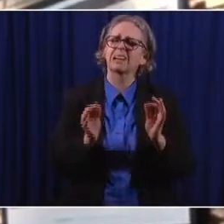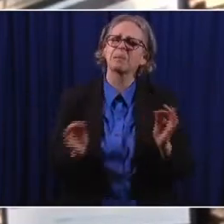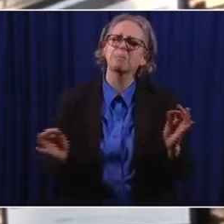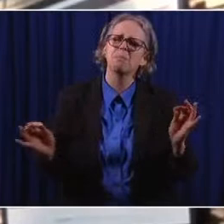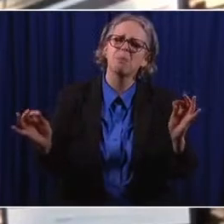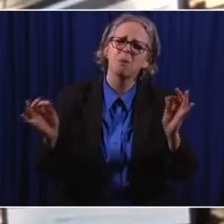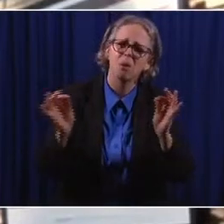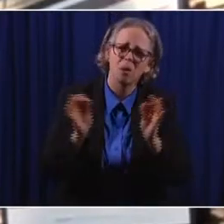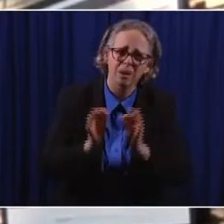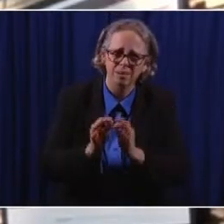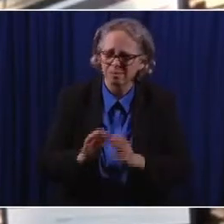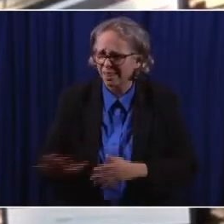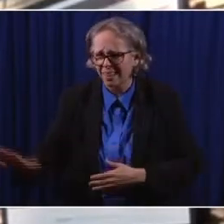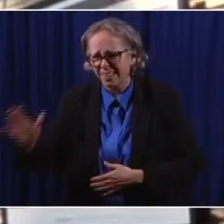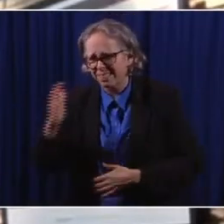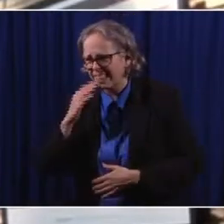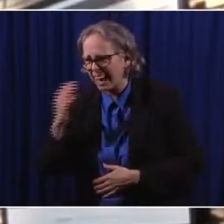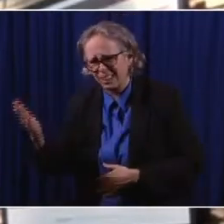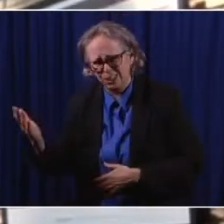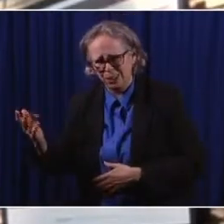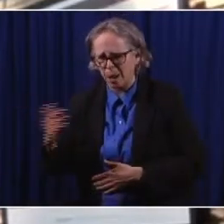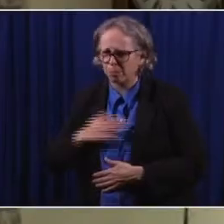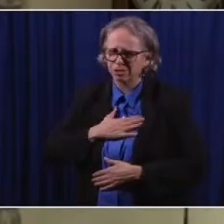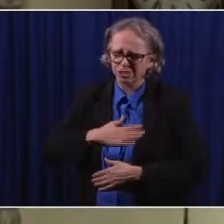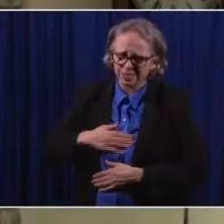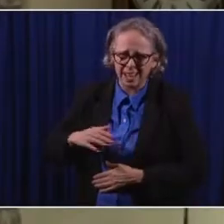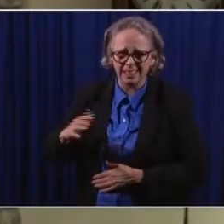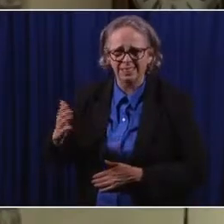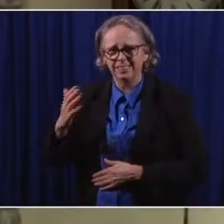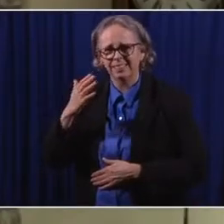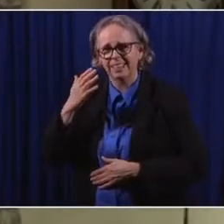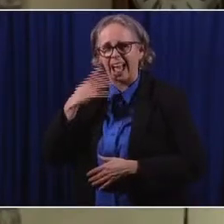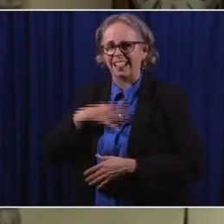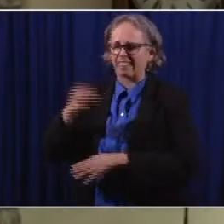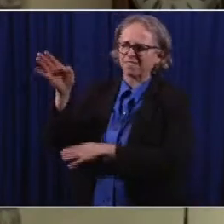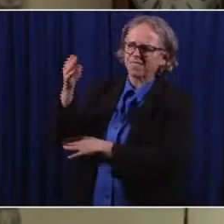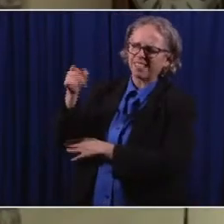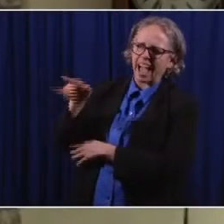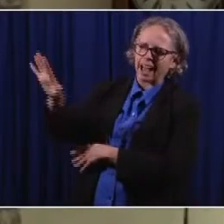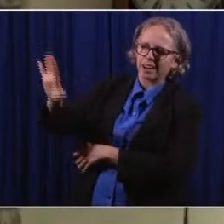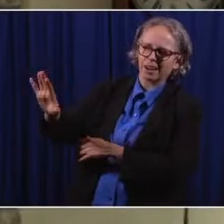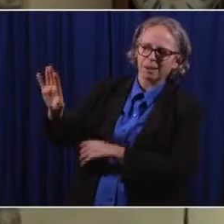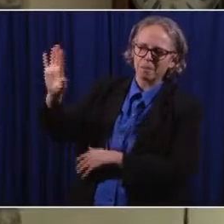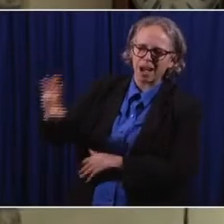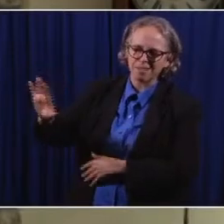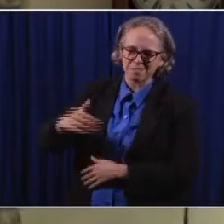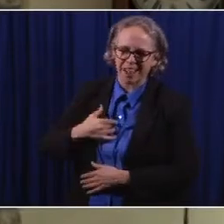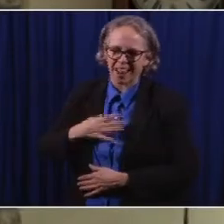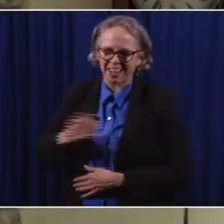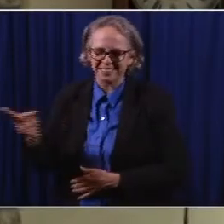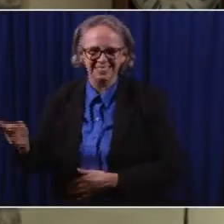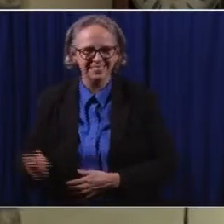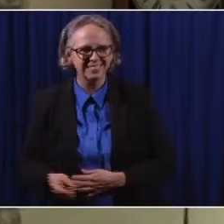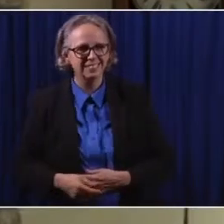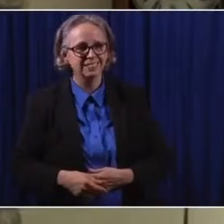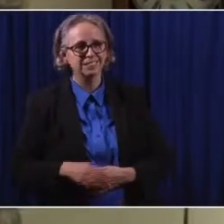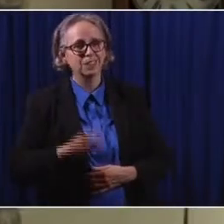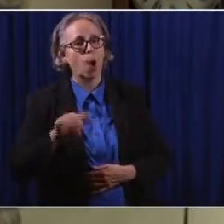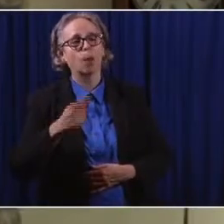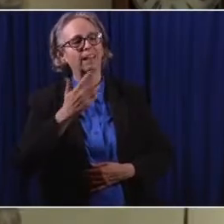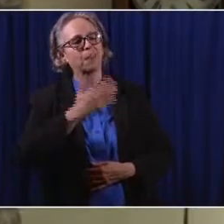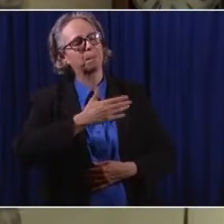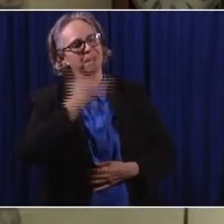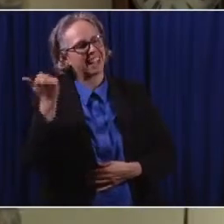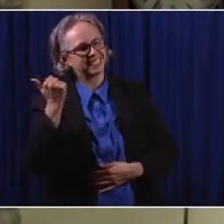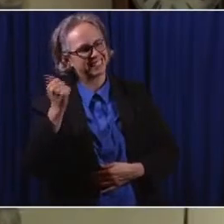Director, thank you very much. We appreciate it. I like the flag in the background there. Looks Only great. the best from Flag City, Governor.